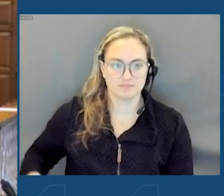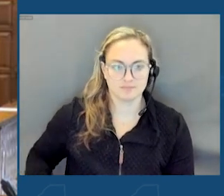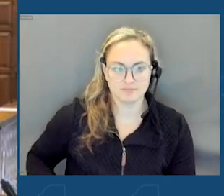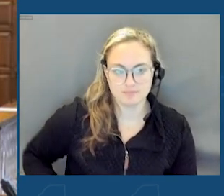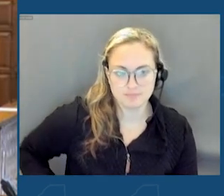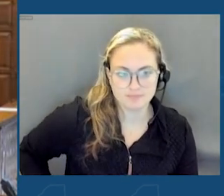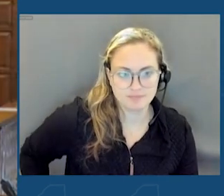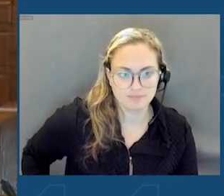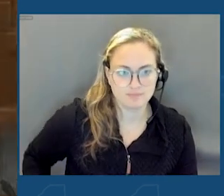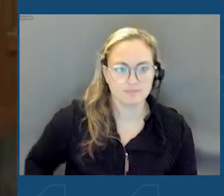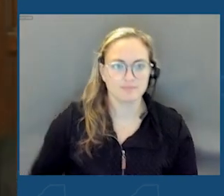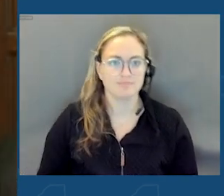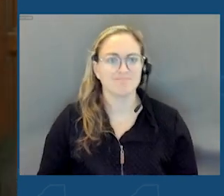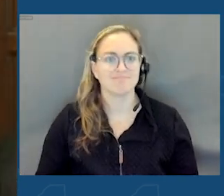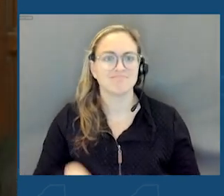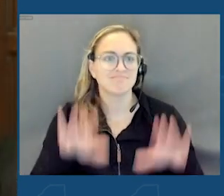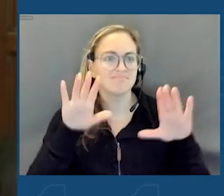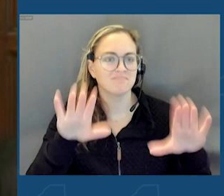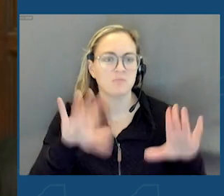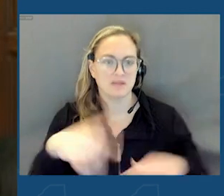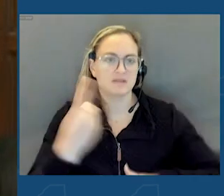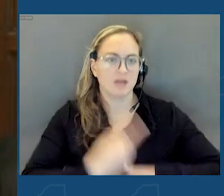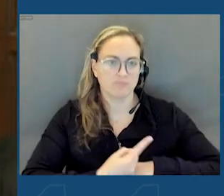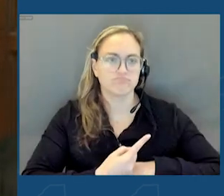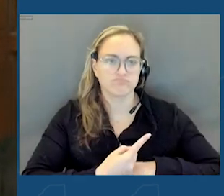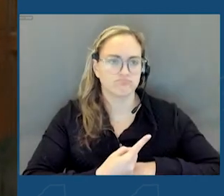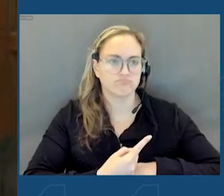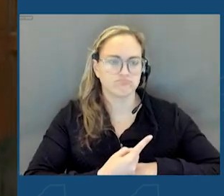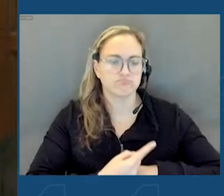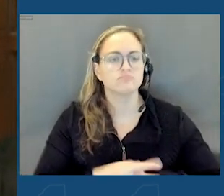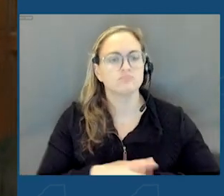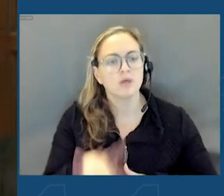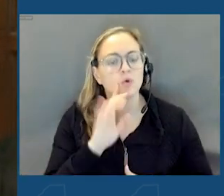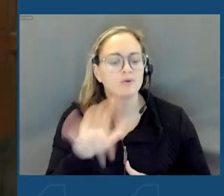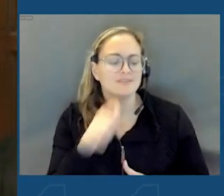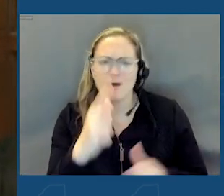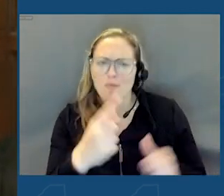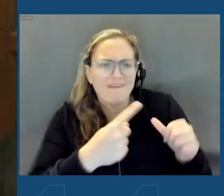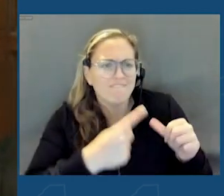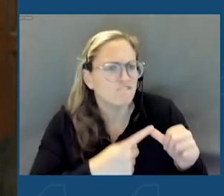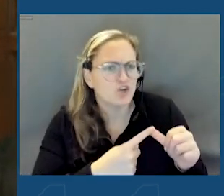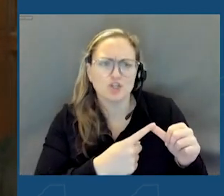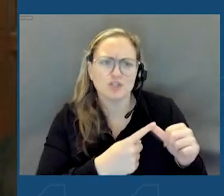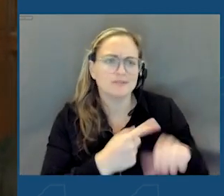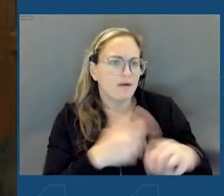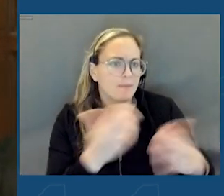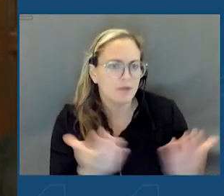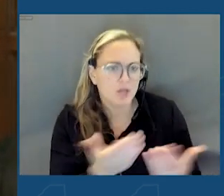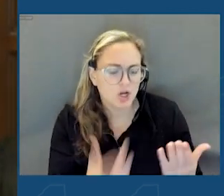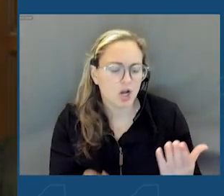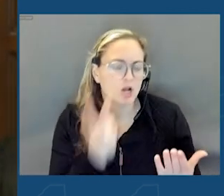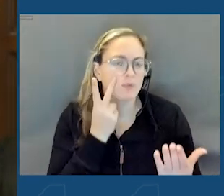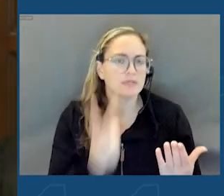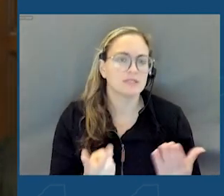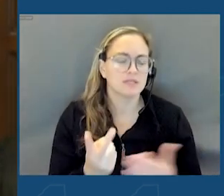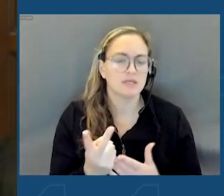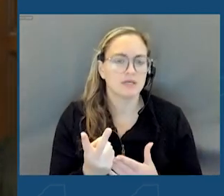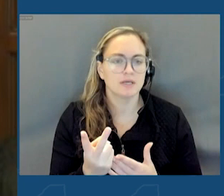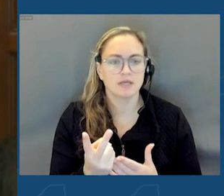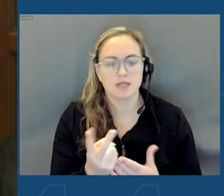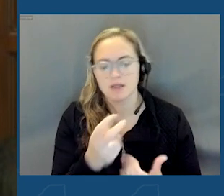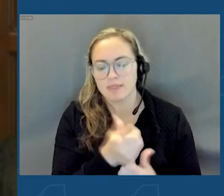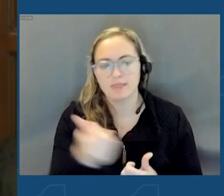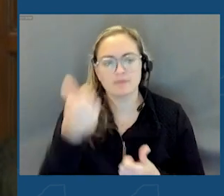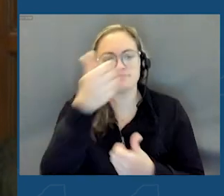Thank you. What an extraordinary day. As you mentioned, this is not my first investiture. I was here to see the elevation, the ascension